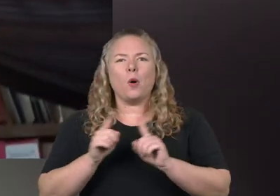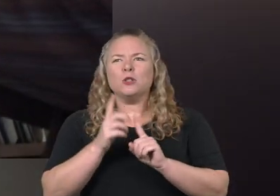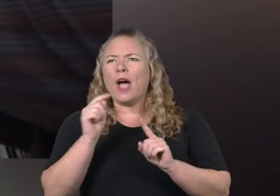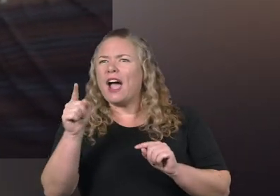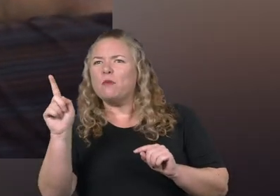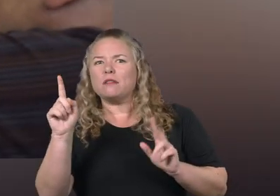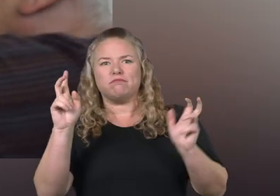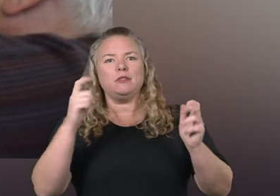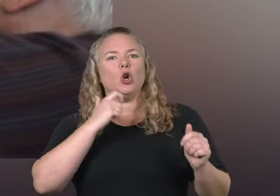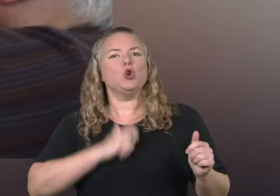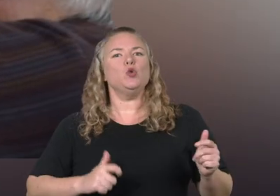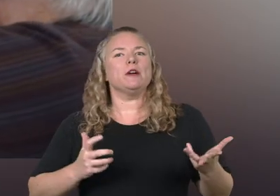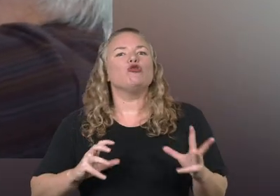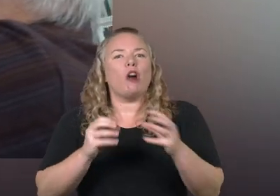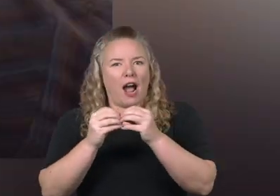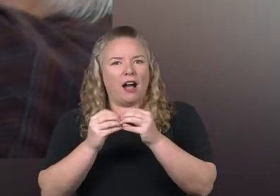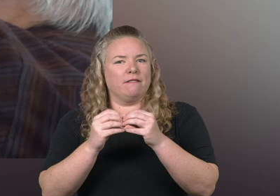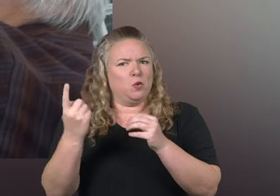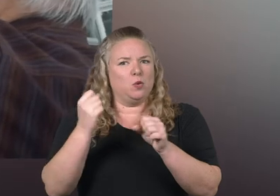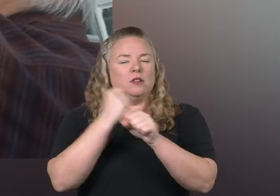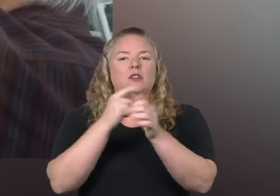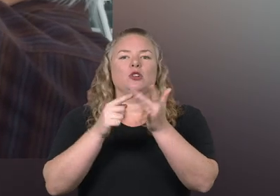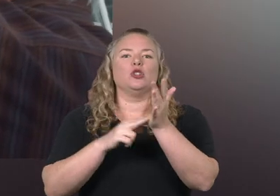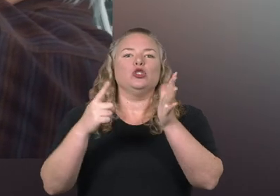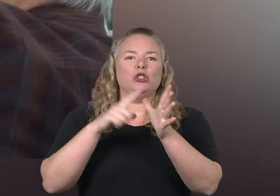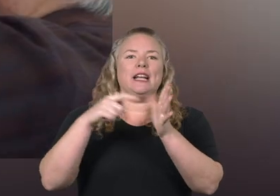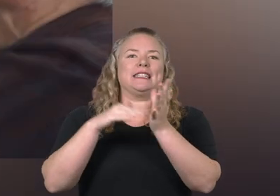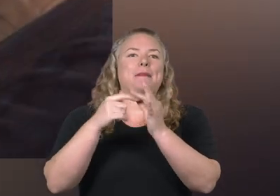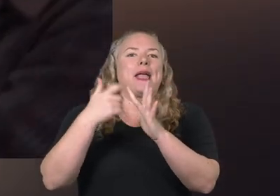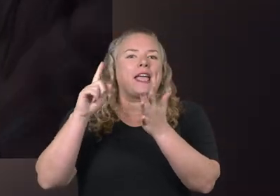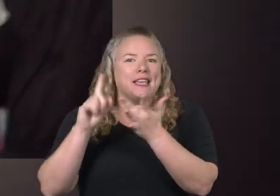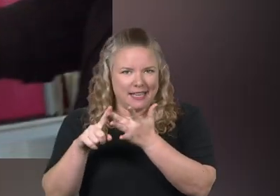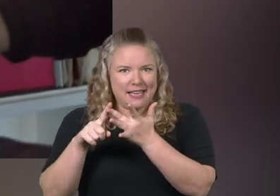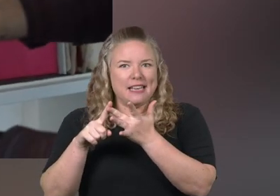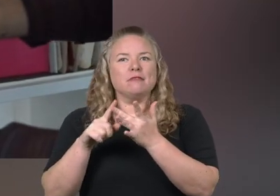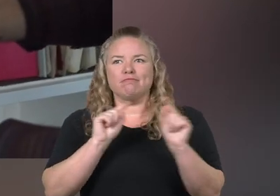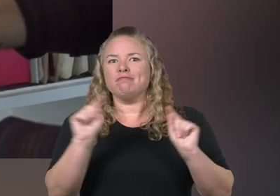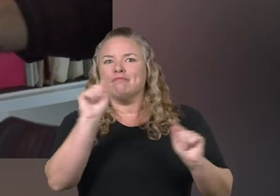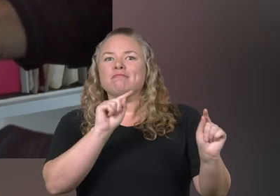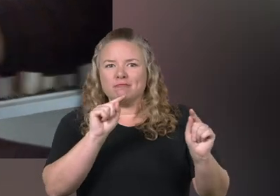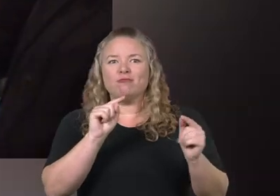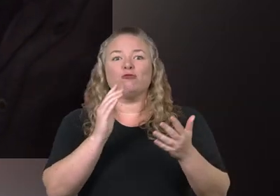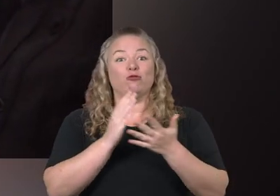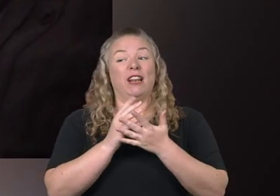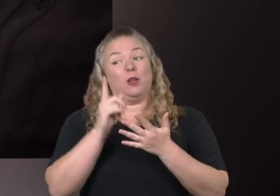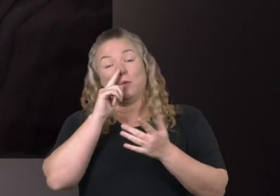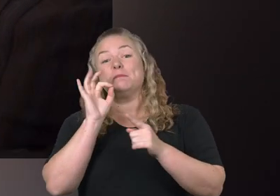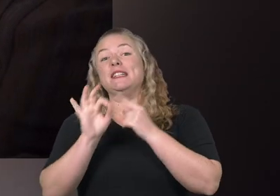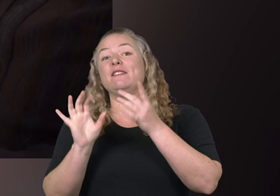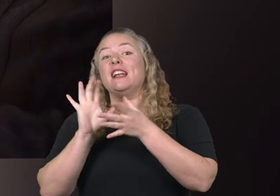Which became Neat Normal. That I've got over there, Humancraft, that's the Gina Zarnecki.